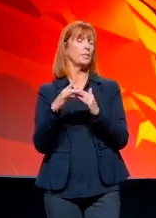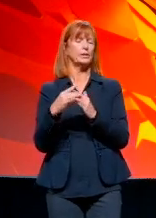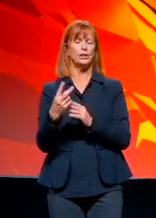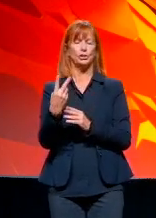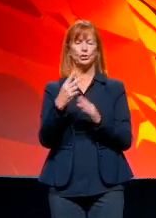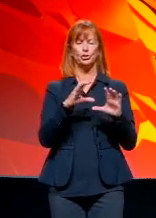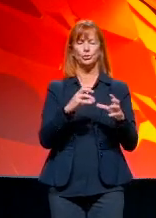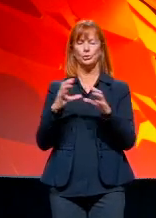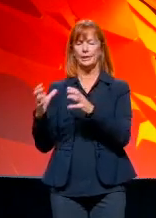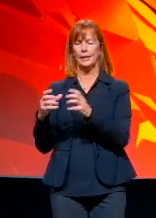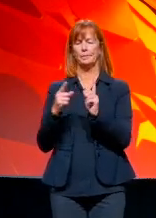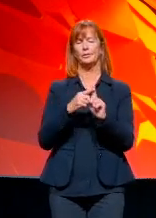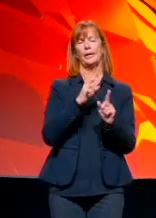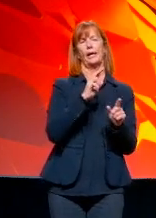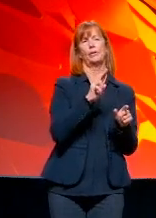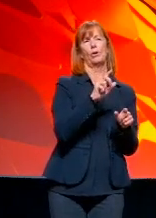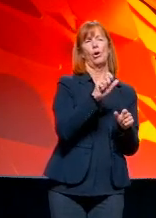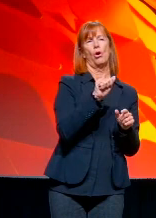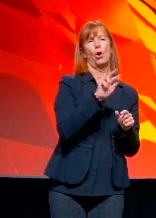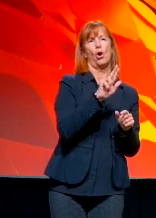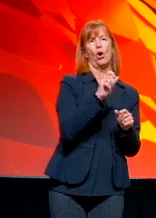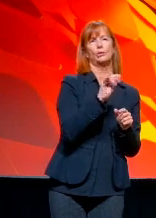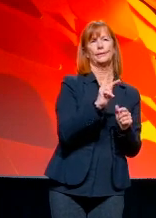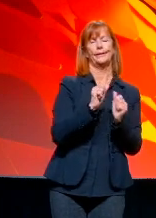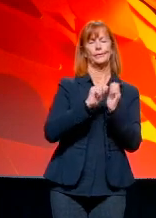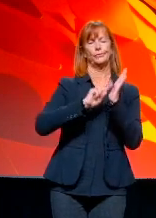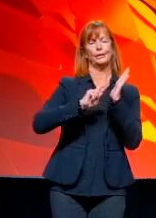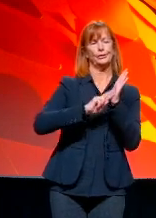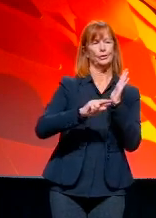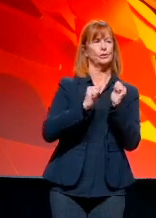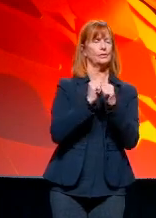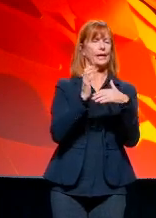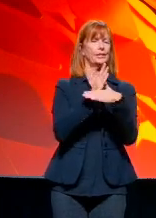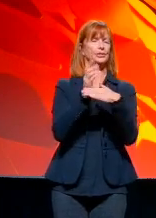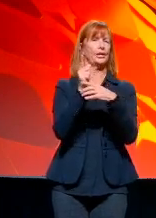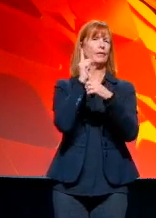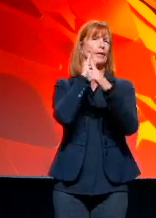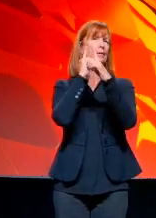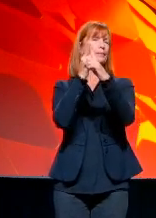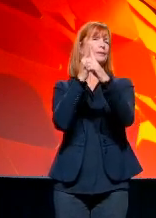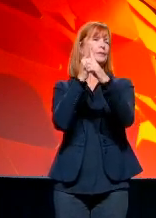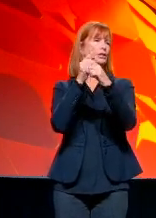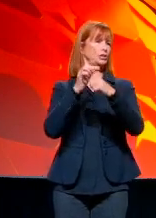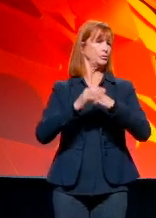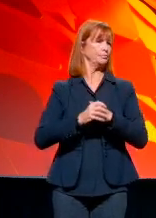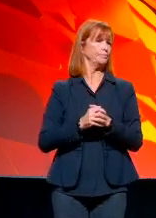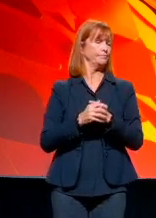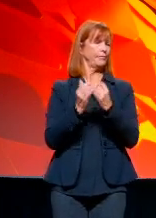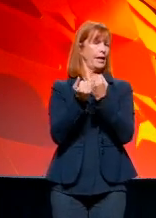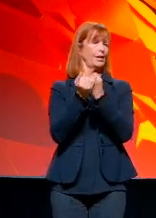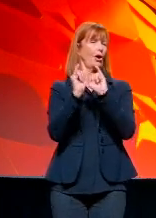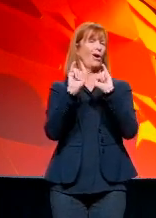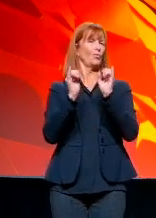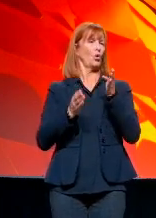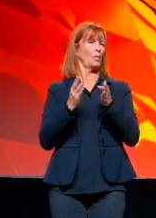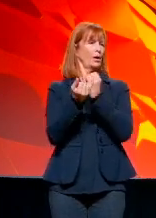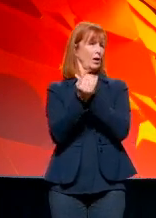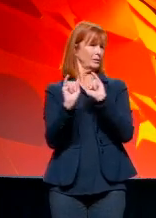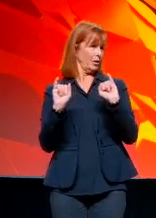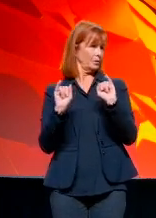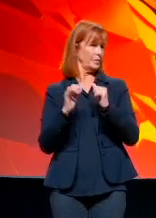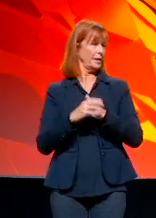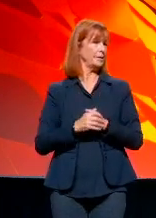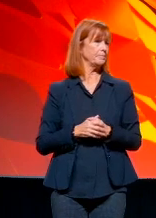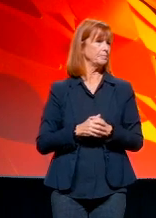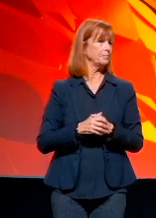and NVIDIA Research, and both teams share the same mission, that's building general-purpose robot autonomy in the wild. And throughout